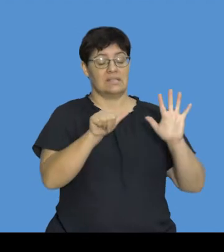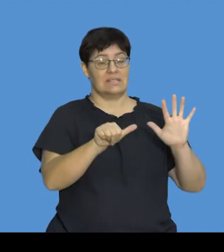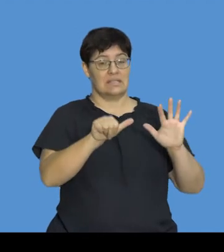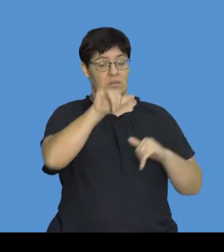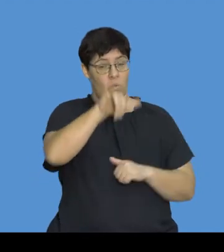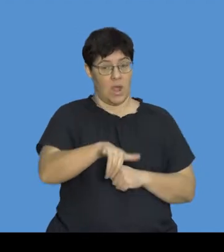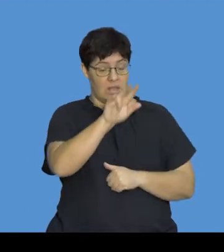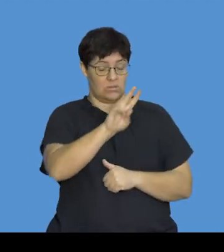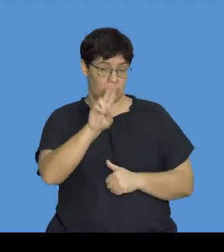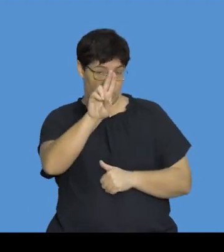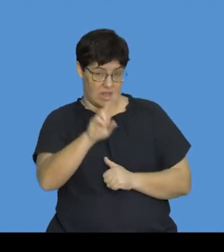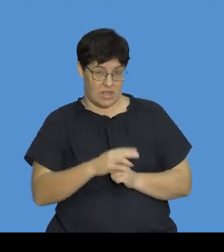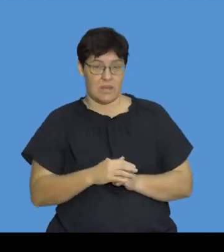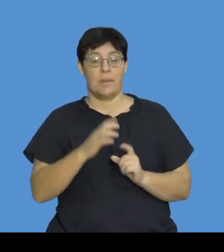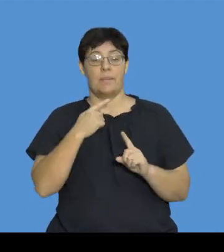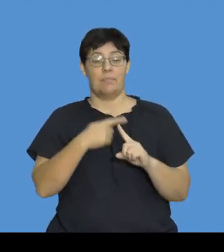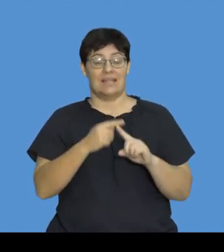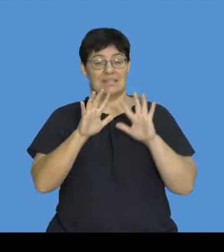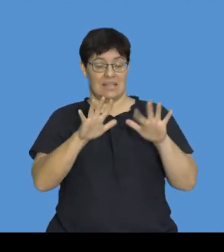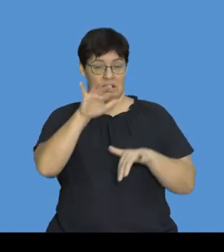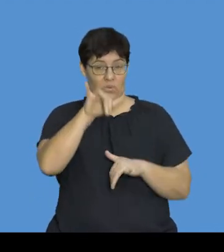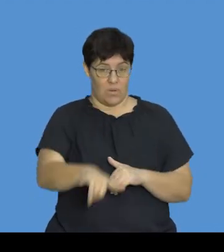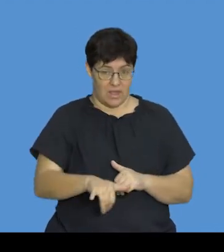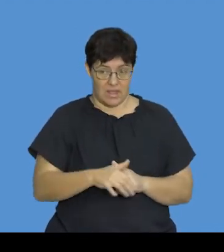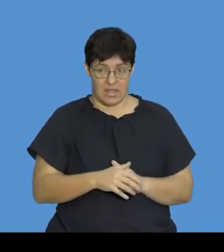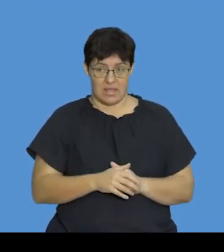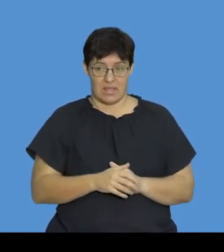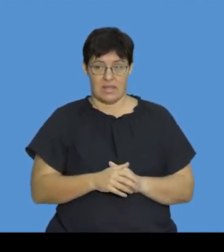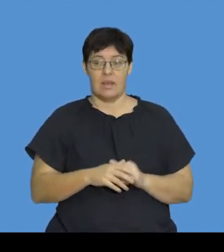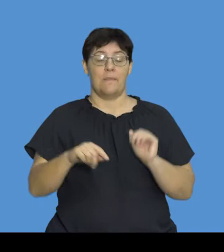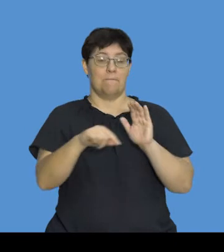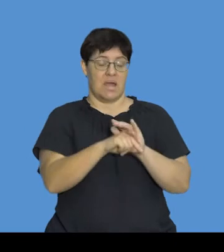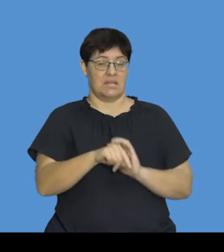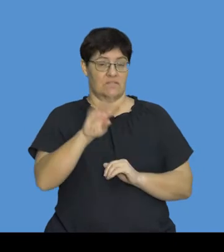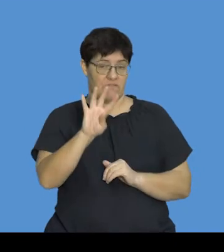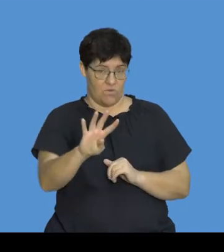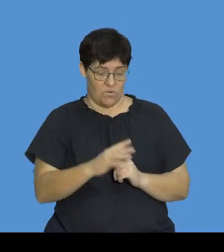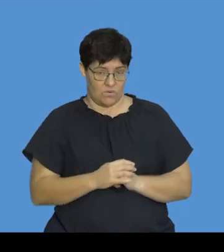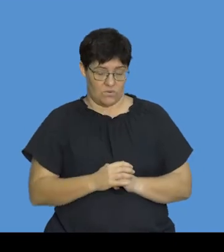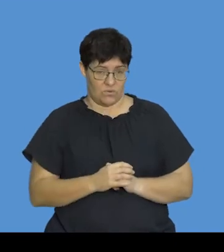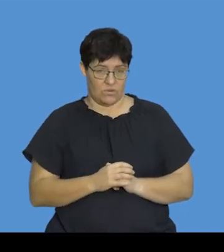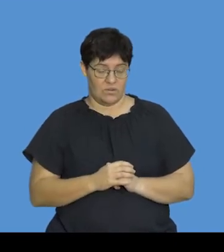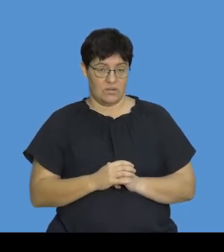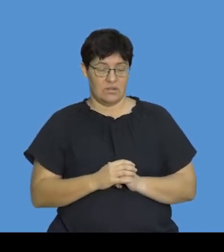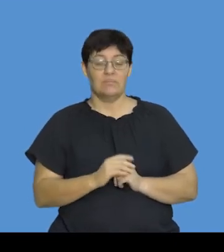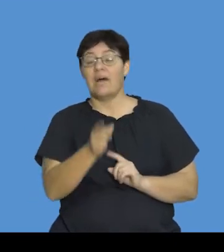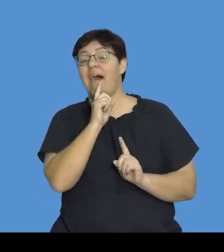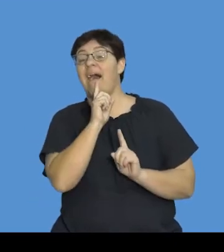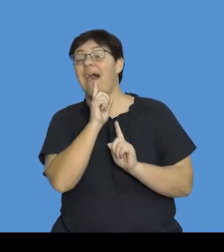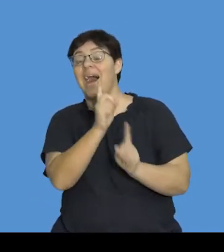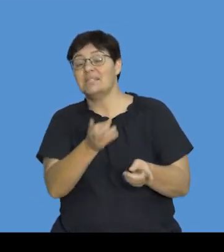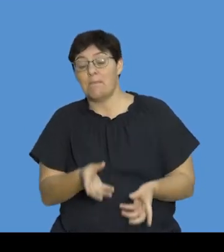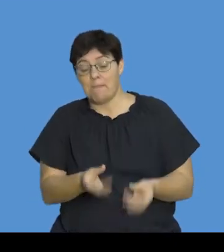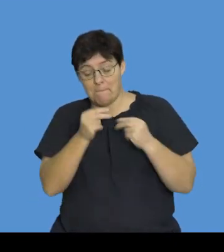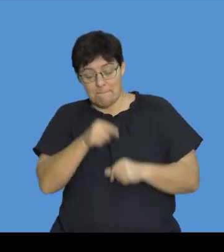6y squared plus 10y minus 4. So this answer that I have